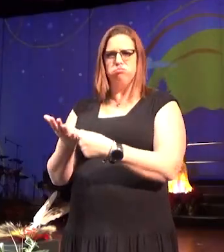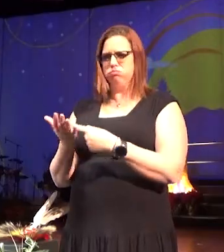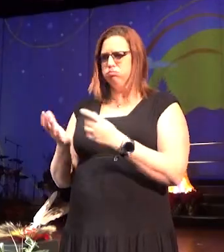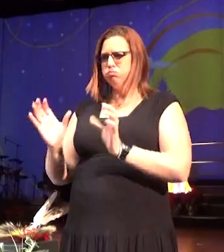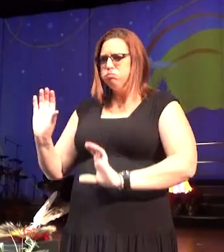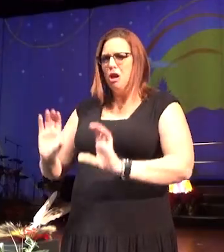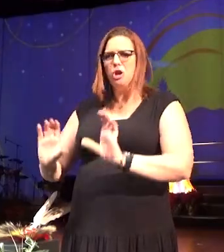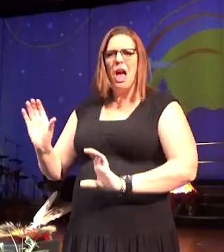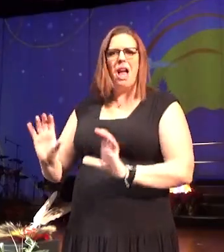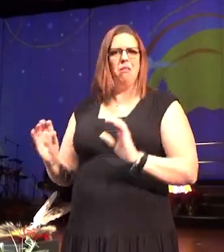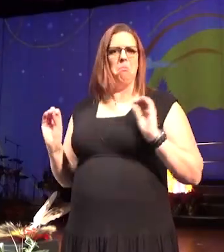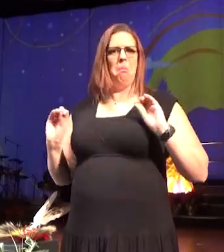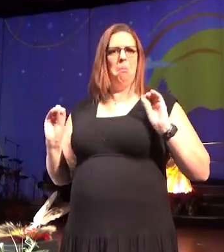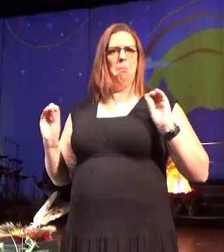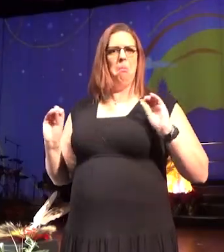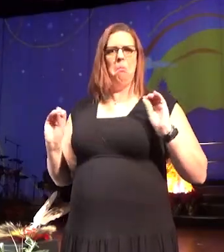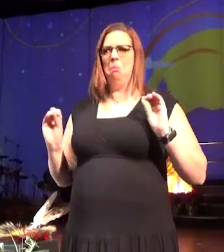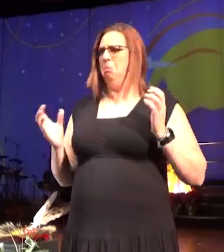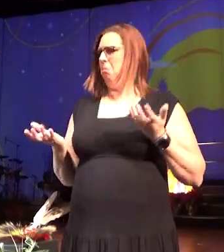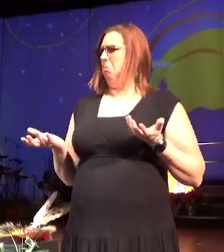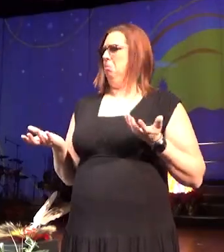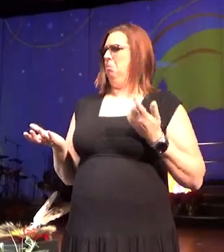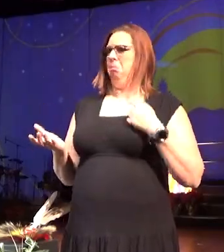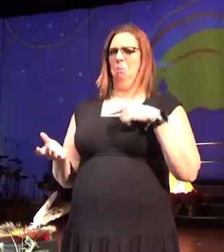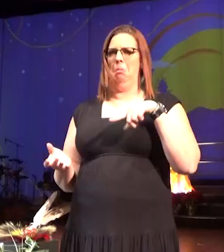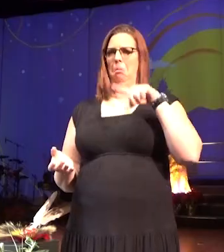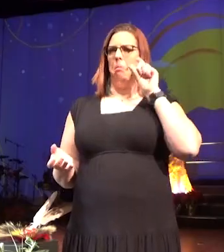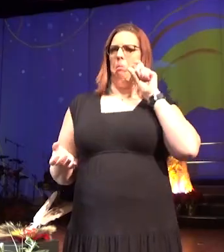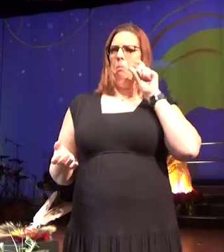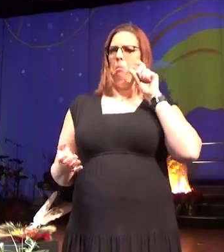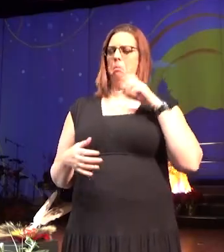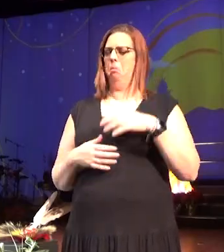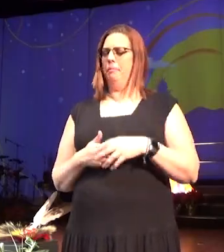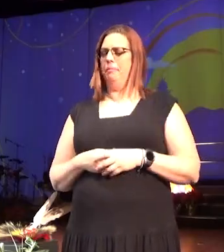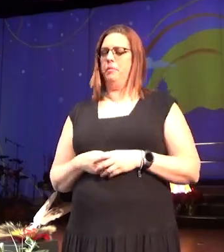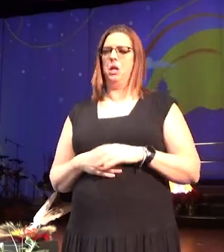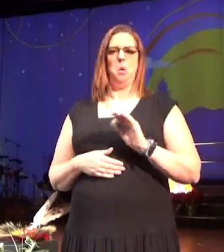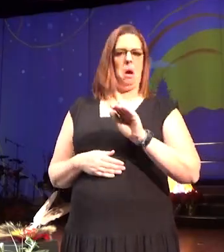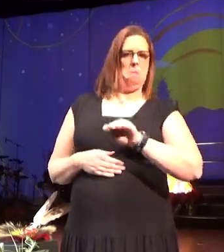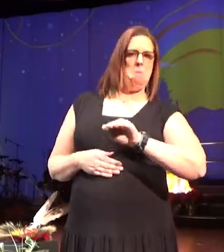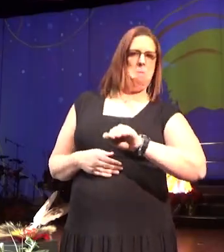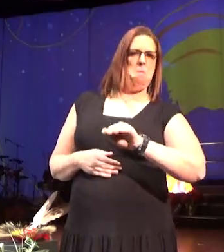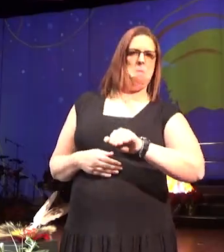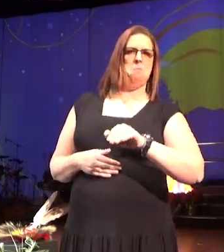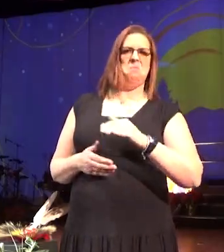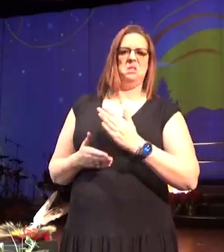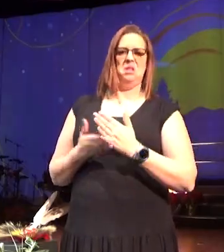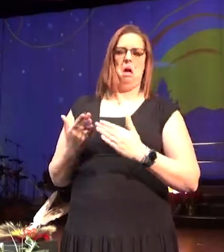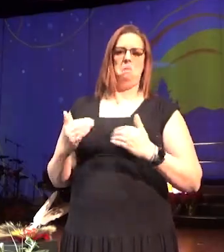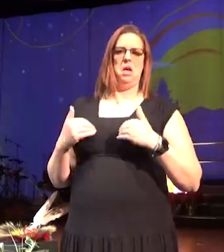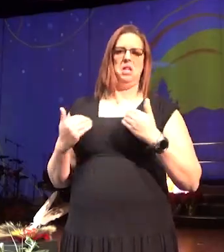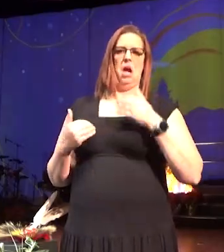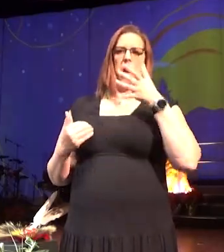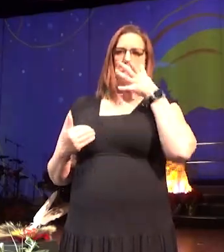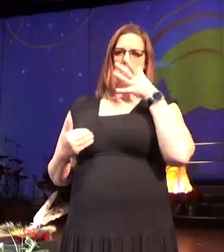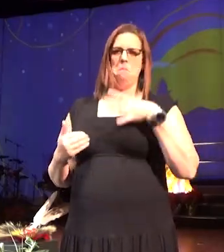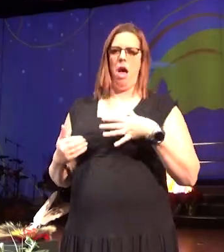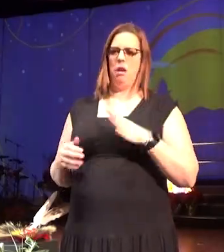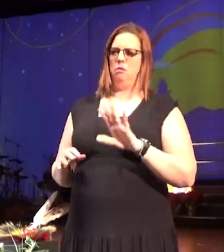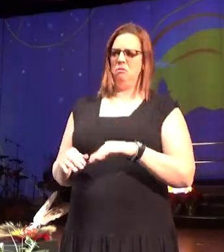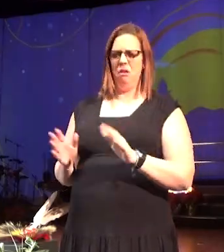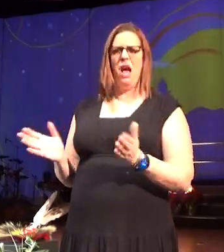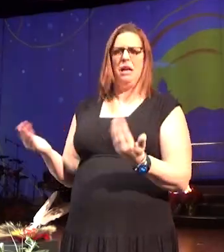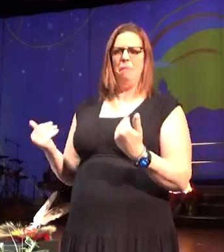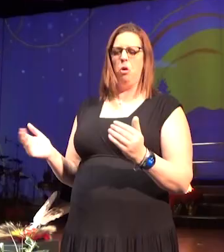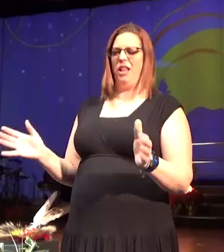other? And so I asked some of our camp young men to go bring them